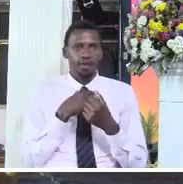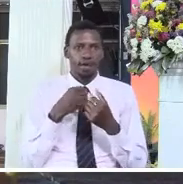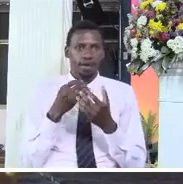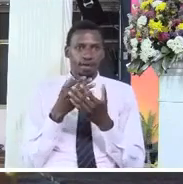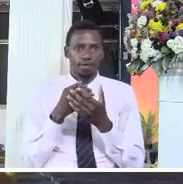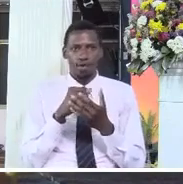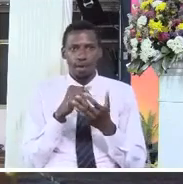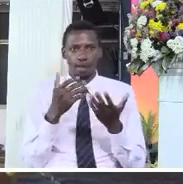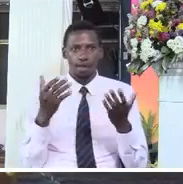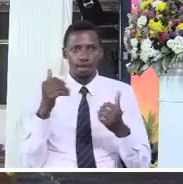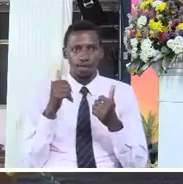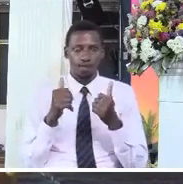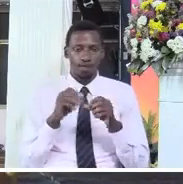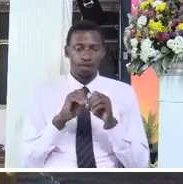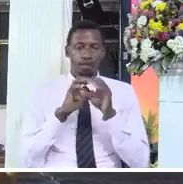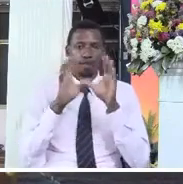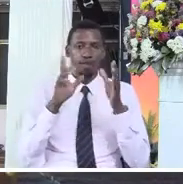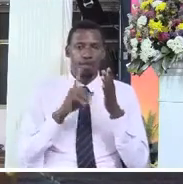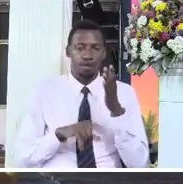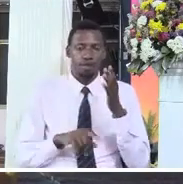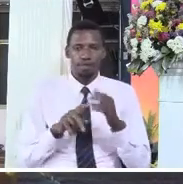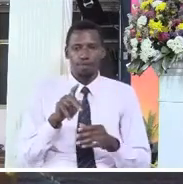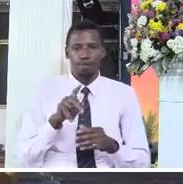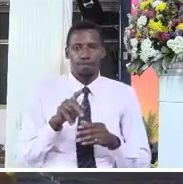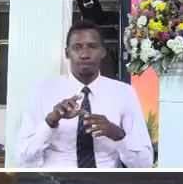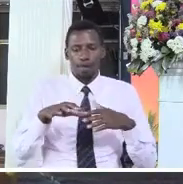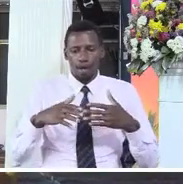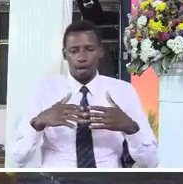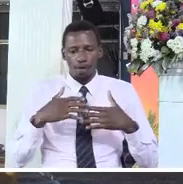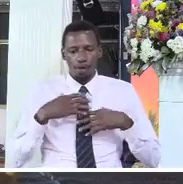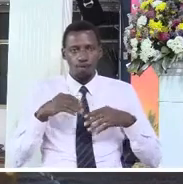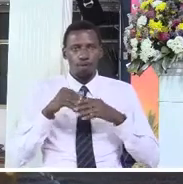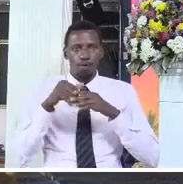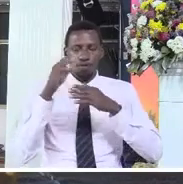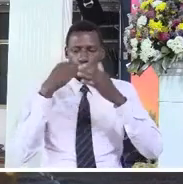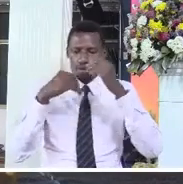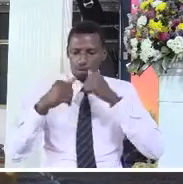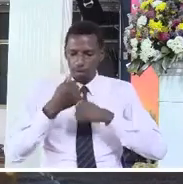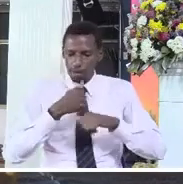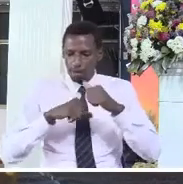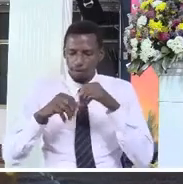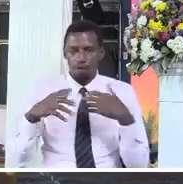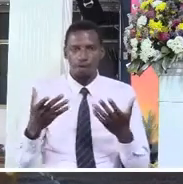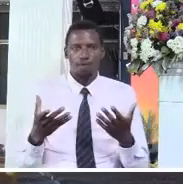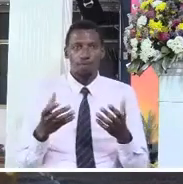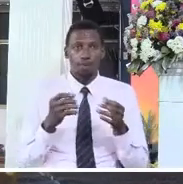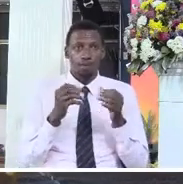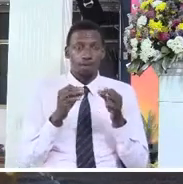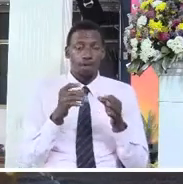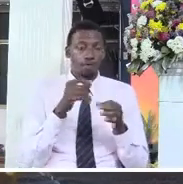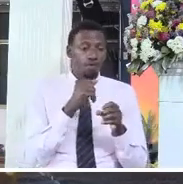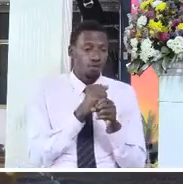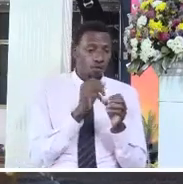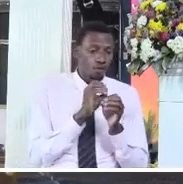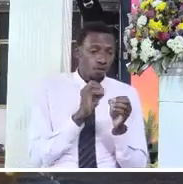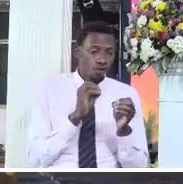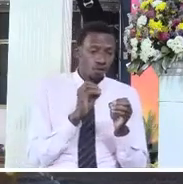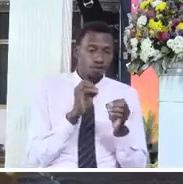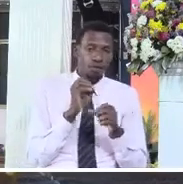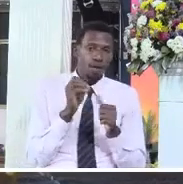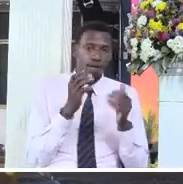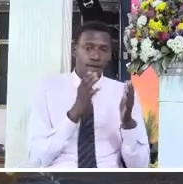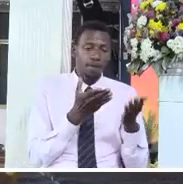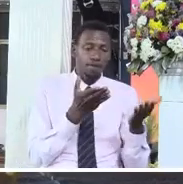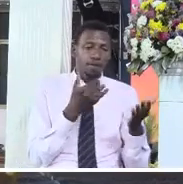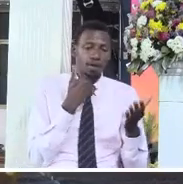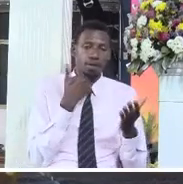else that stood out for me is the proactiveness of the people in campus. Because if you don't do it, then who will do it? I mean, there's no one else to do it,